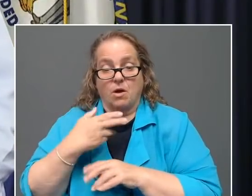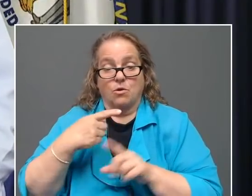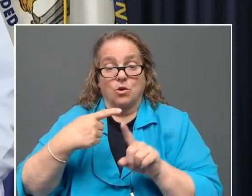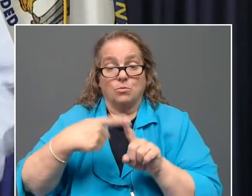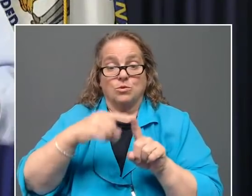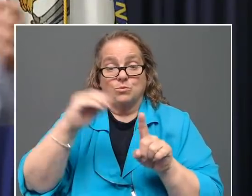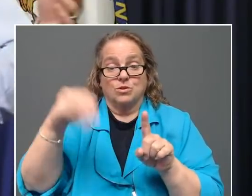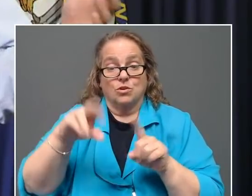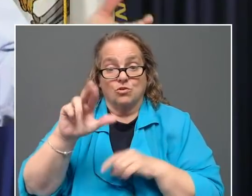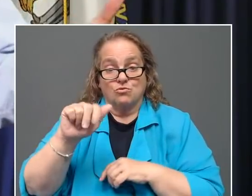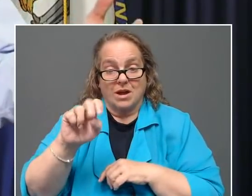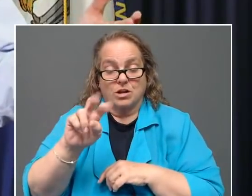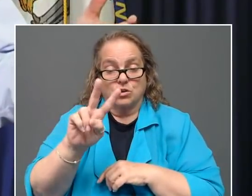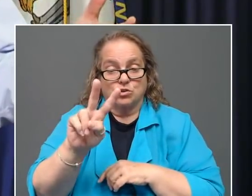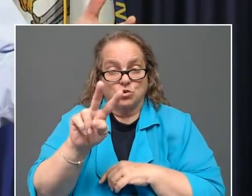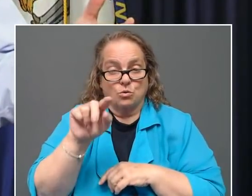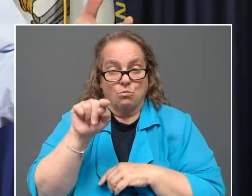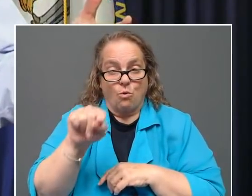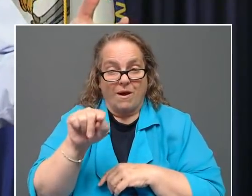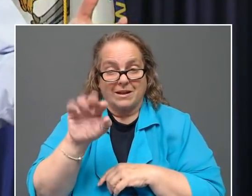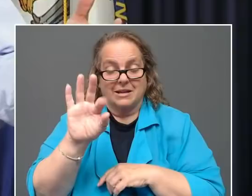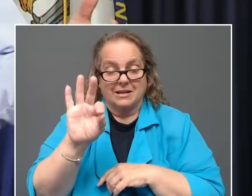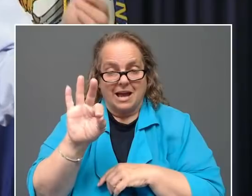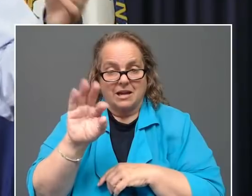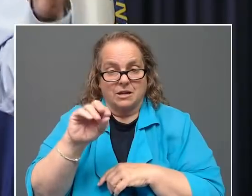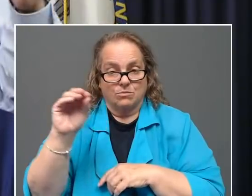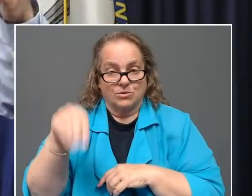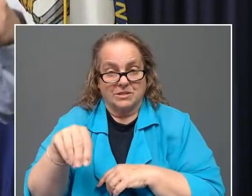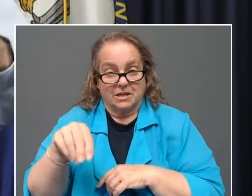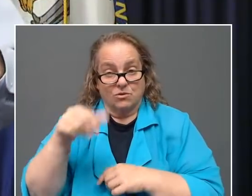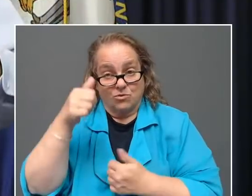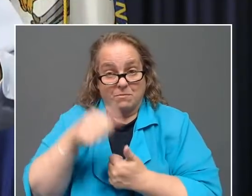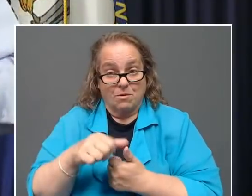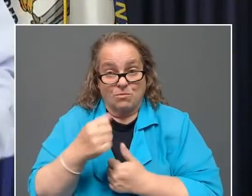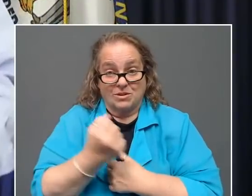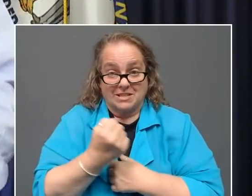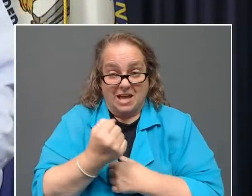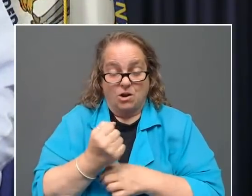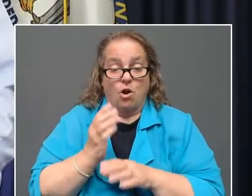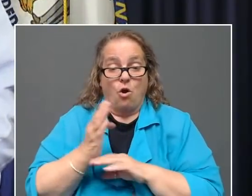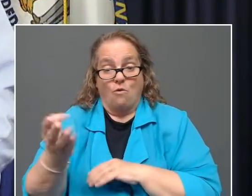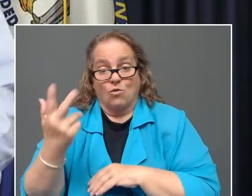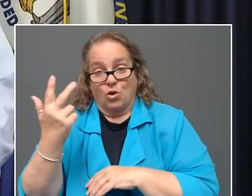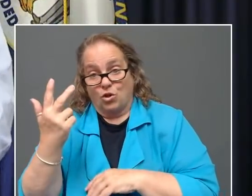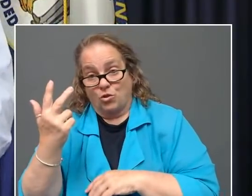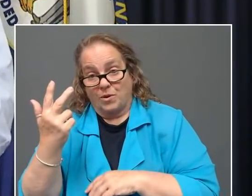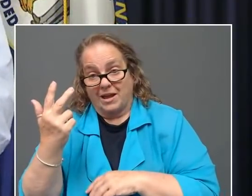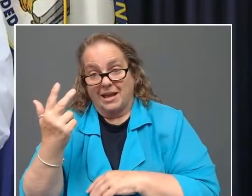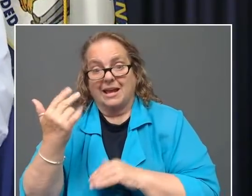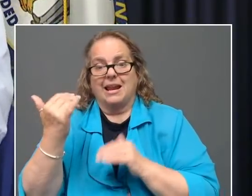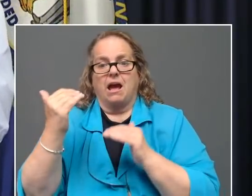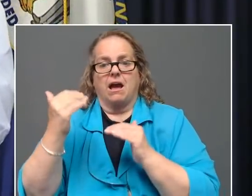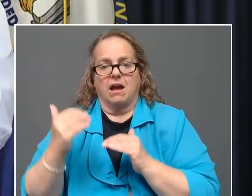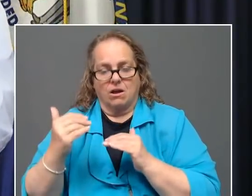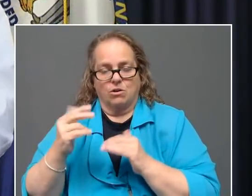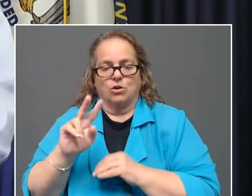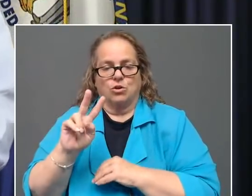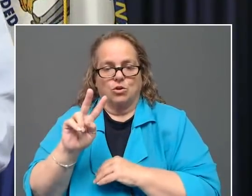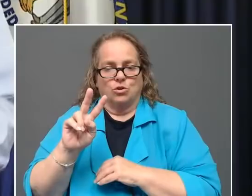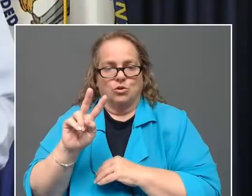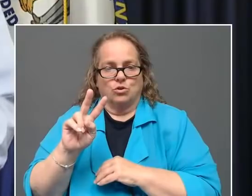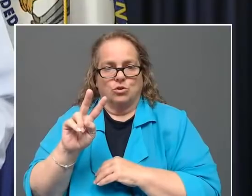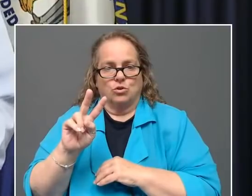2.9%. Remember, on Saturday, we were back over 3. Now we're back down to about we are down